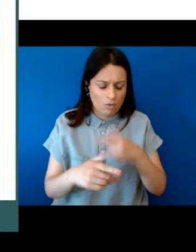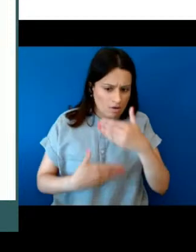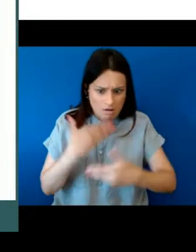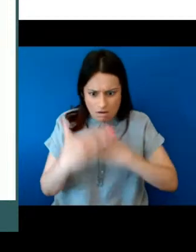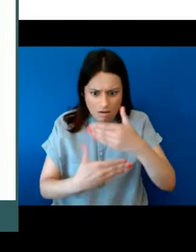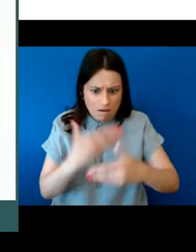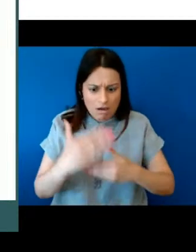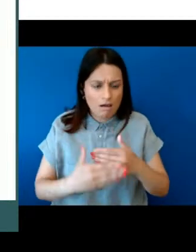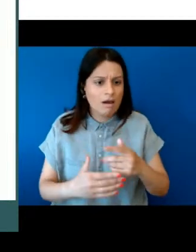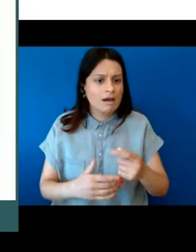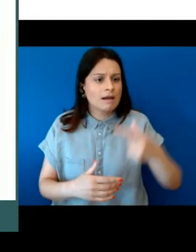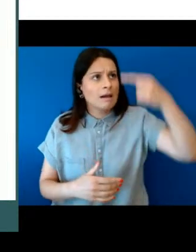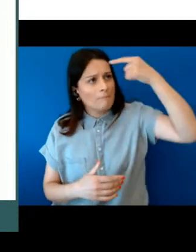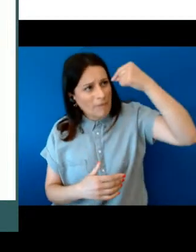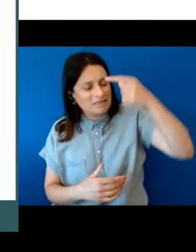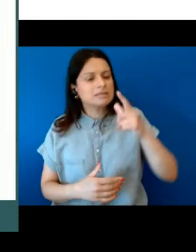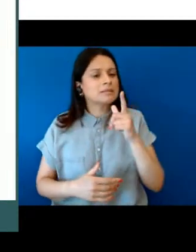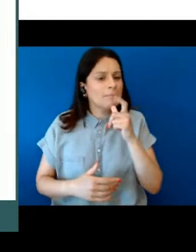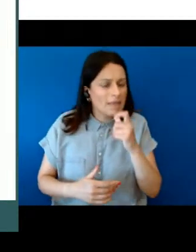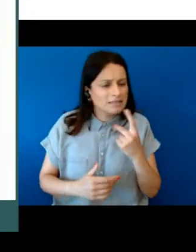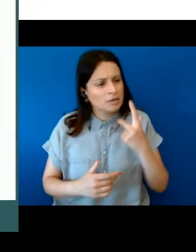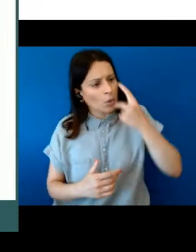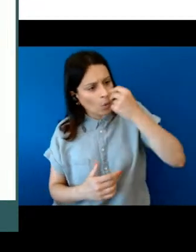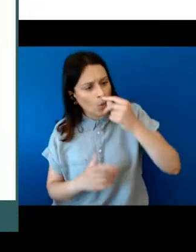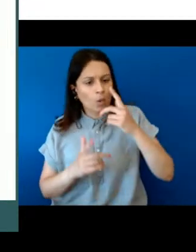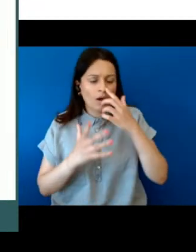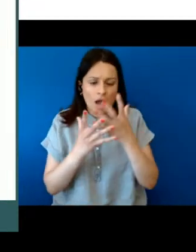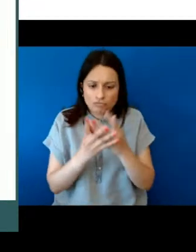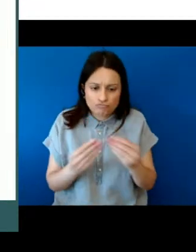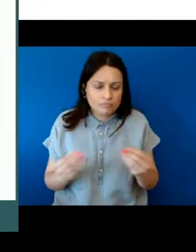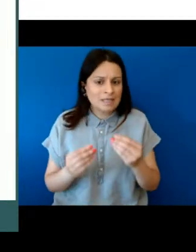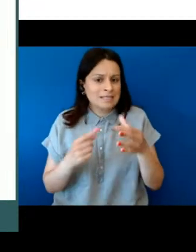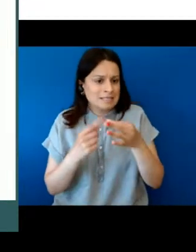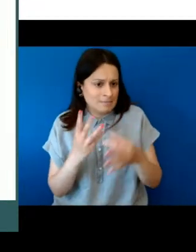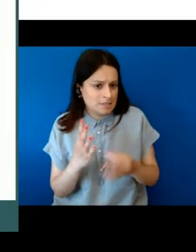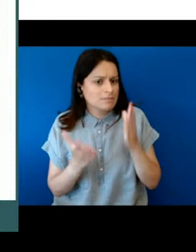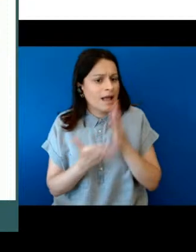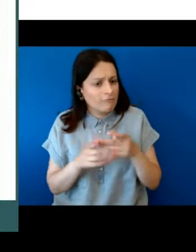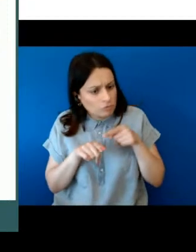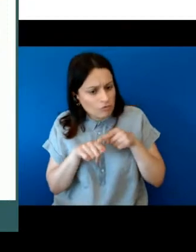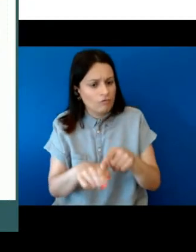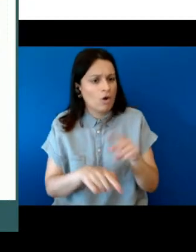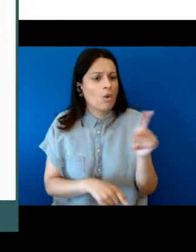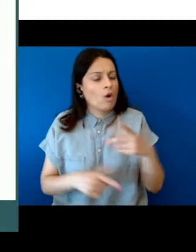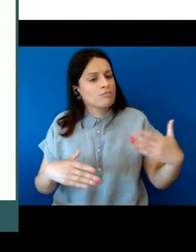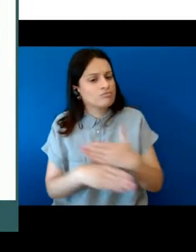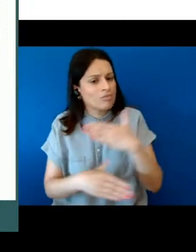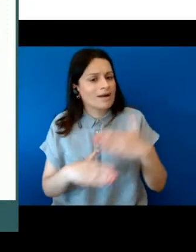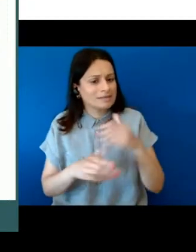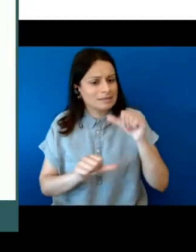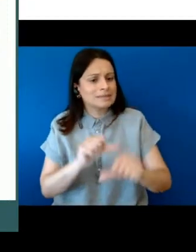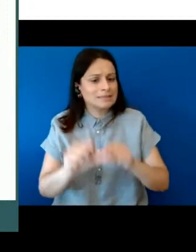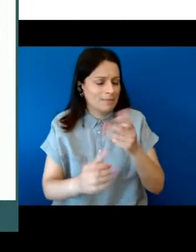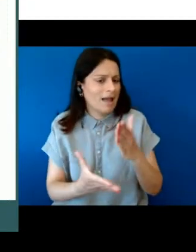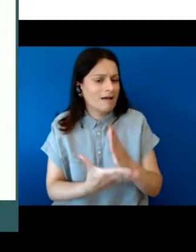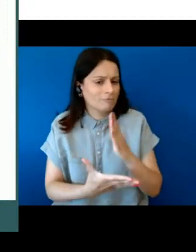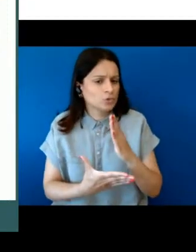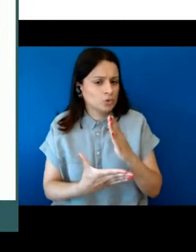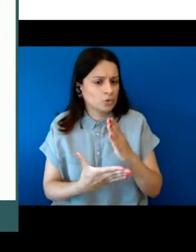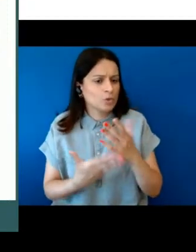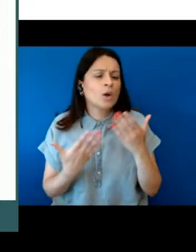alone will not relieve symptoms. So they need to follow the practical steps as well. We know that pollen